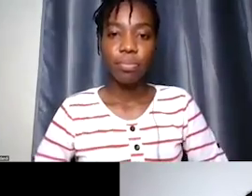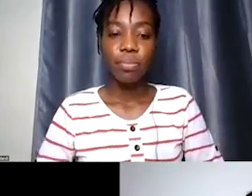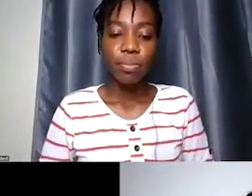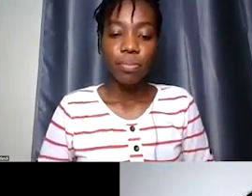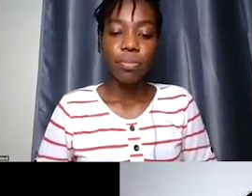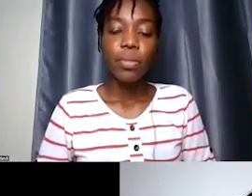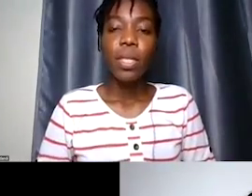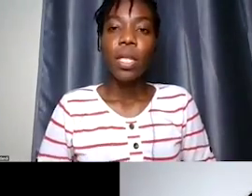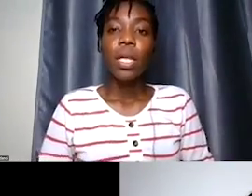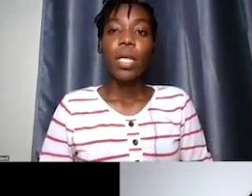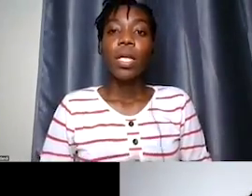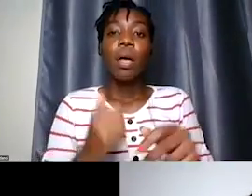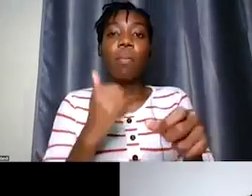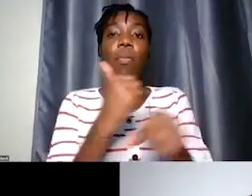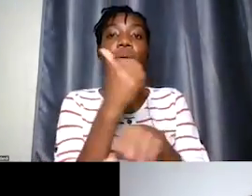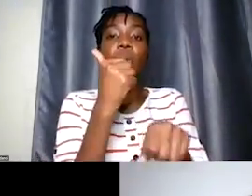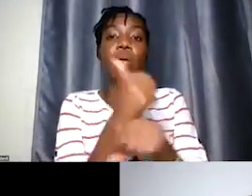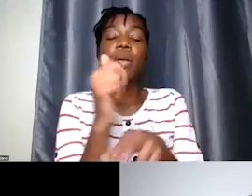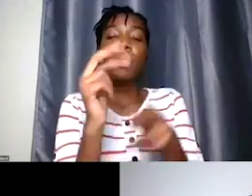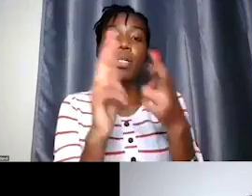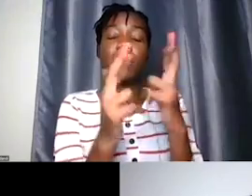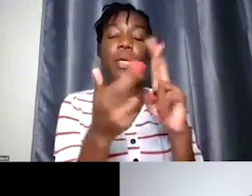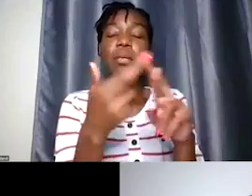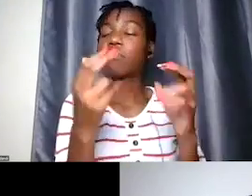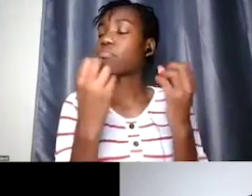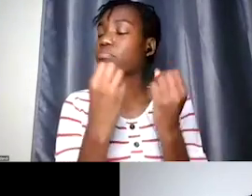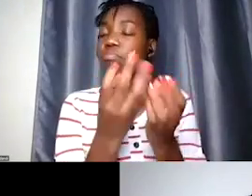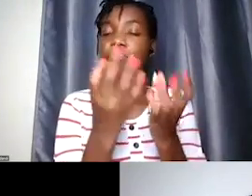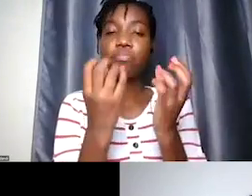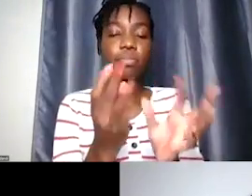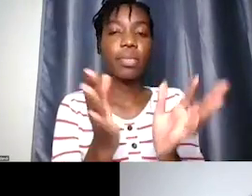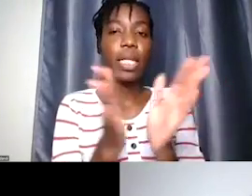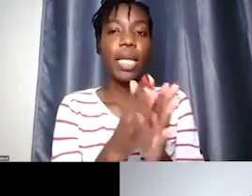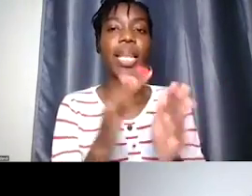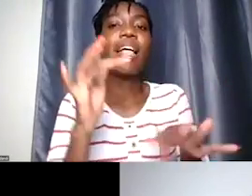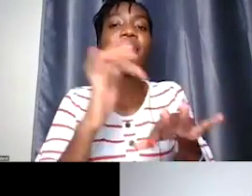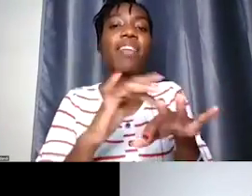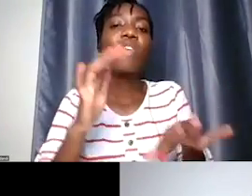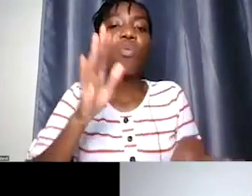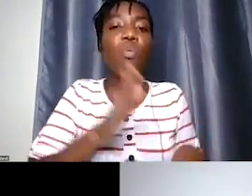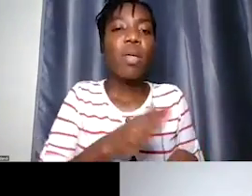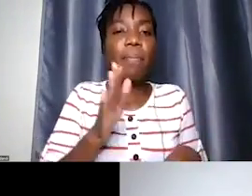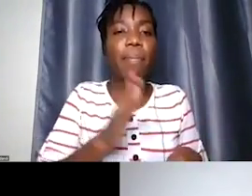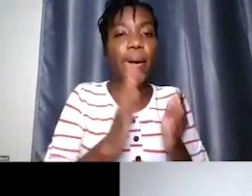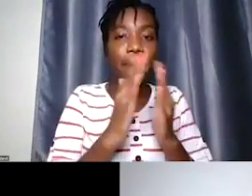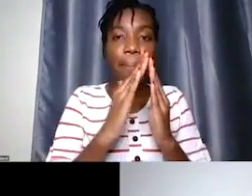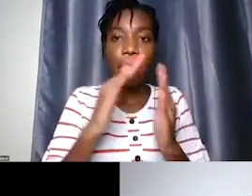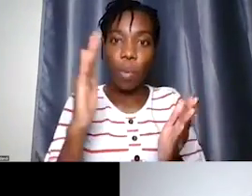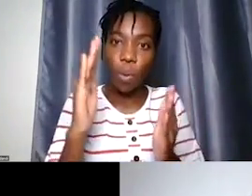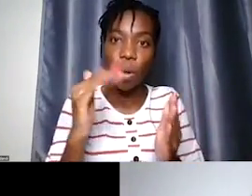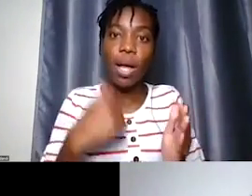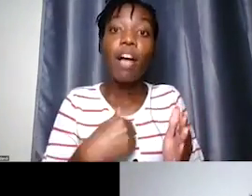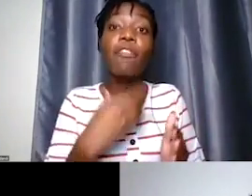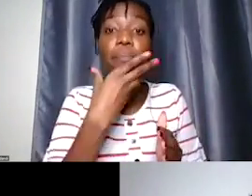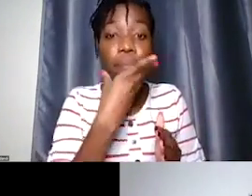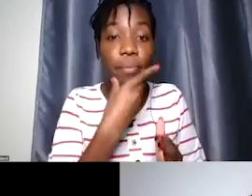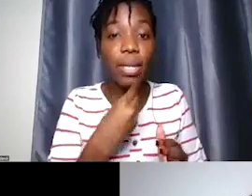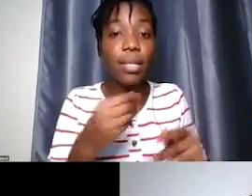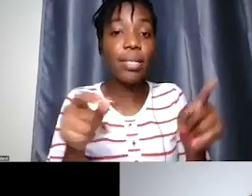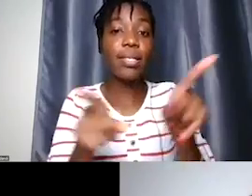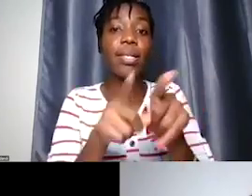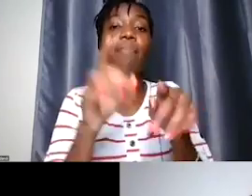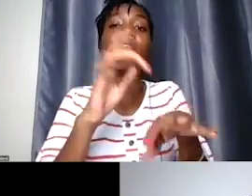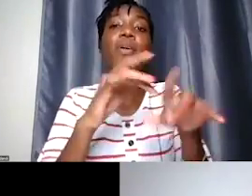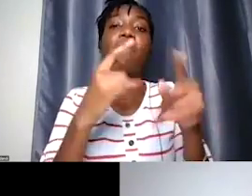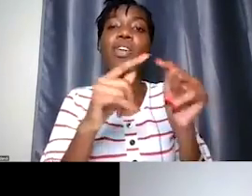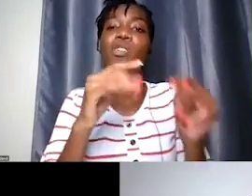Abusive relationships, there are so many, and unfortunately, it affects the women more. There are some men that are also affected, but women are